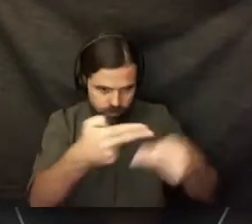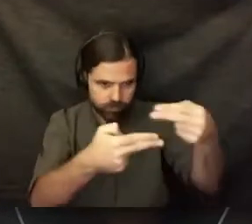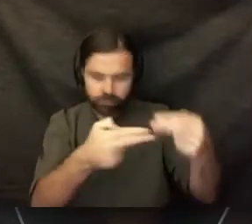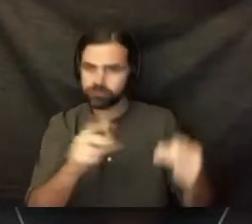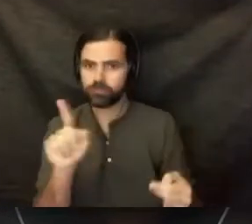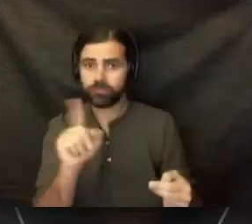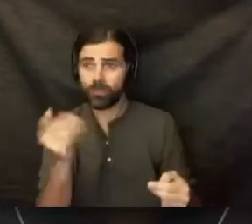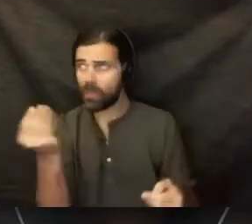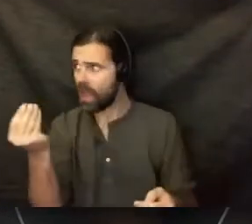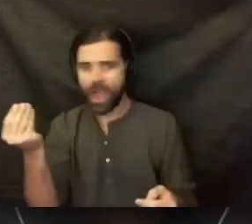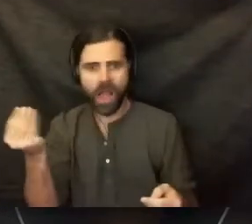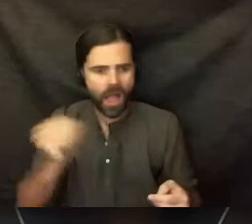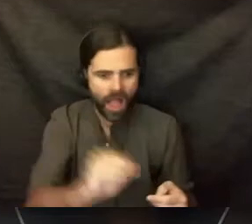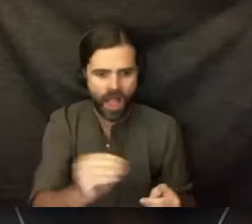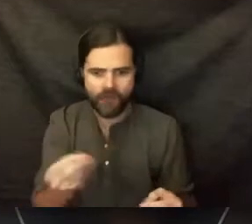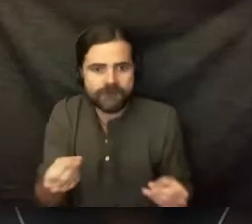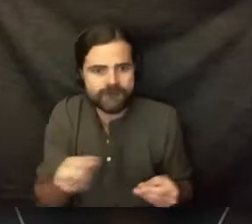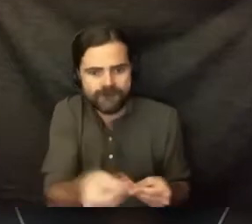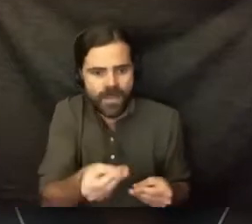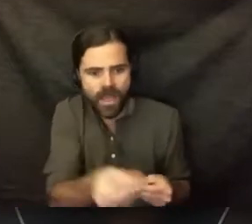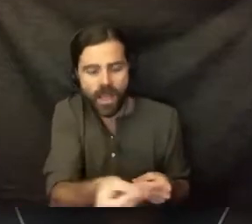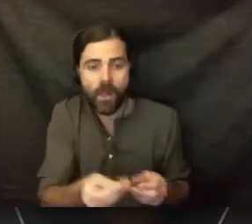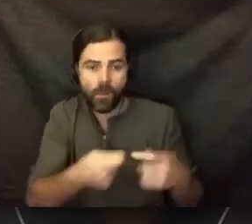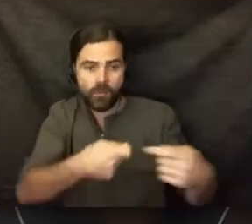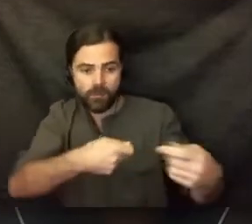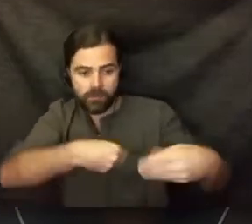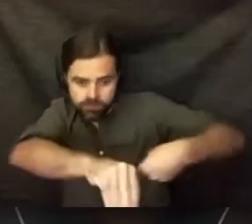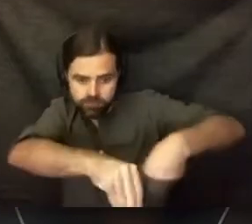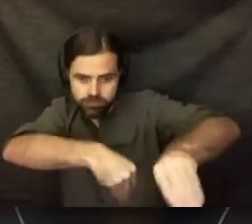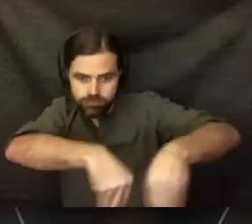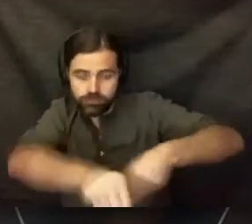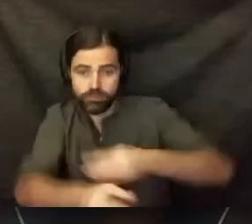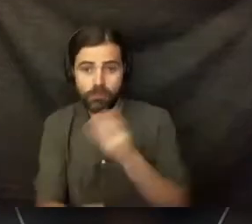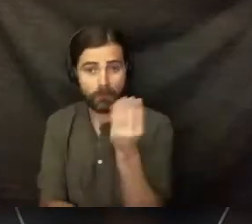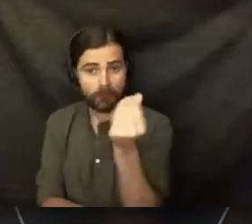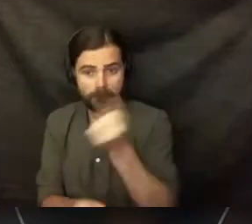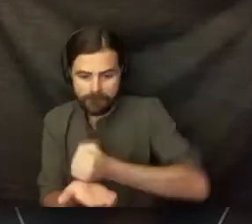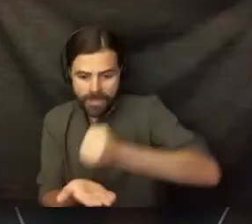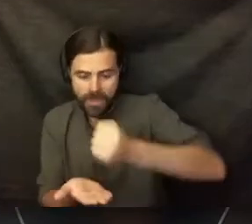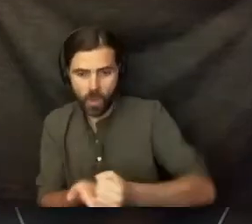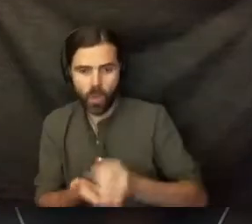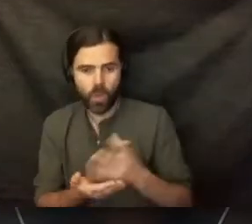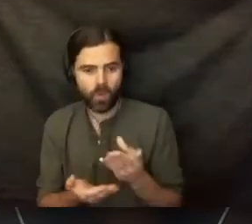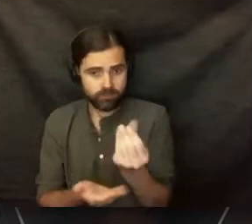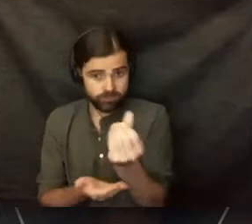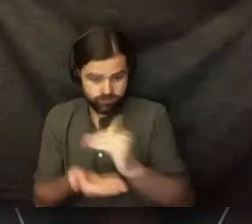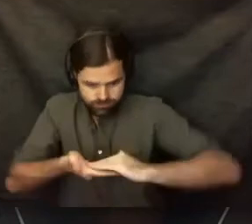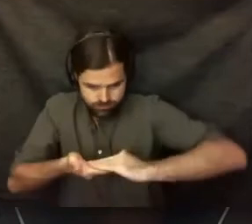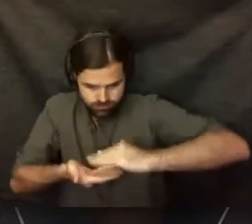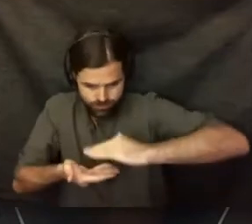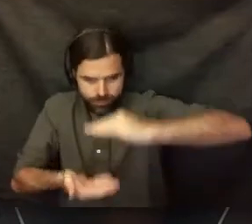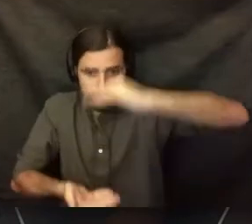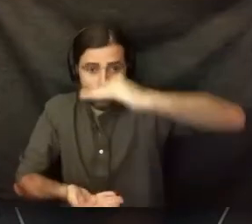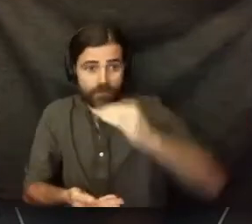finance our retail banking infrastructure. The nature of wealth creation in the 21st century in Western societies